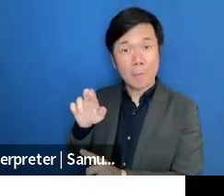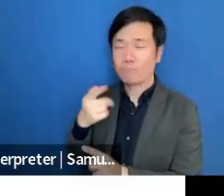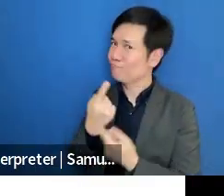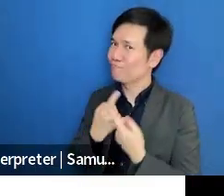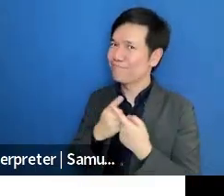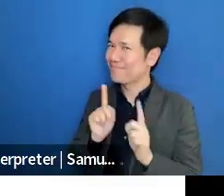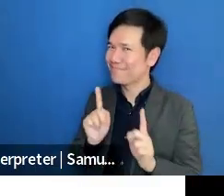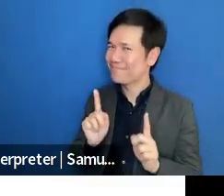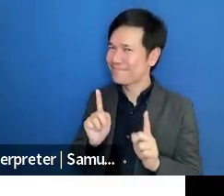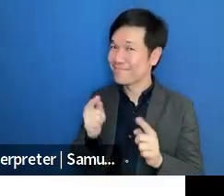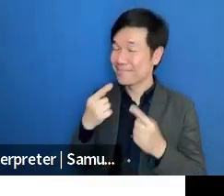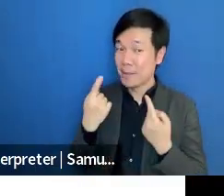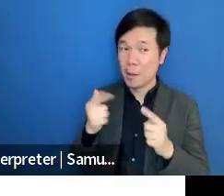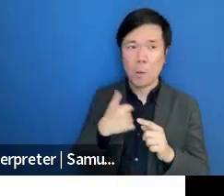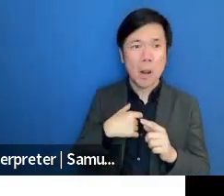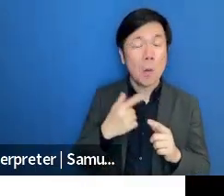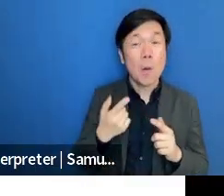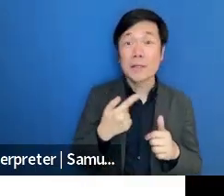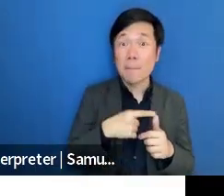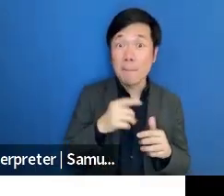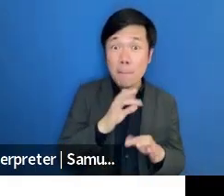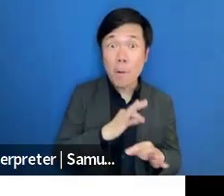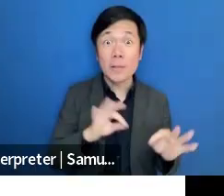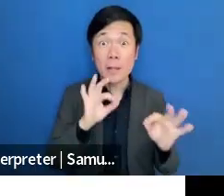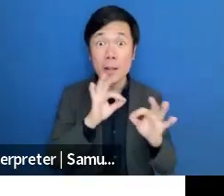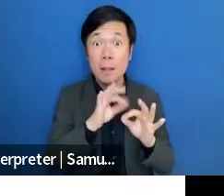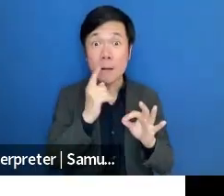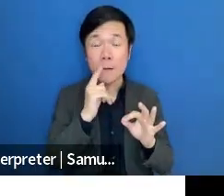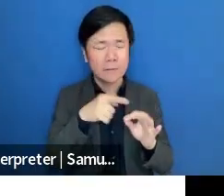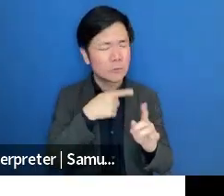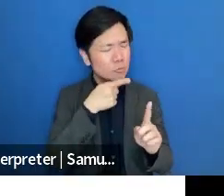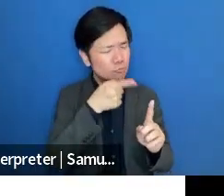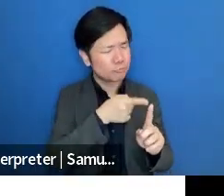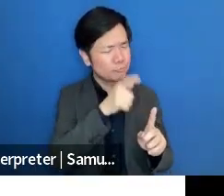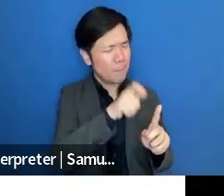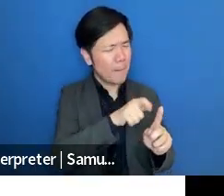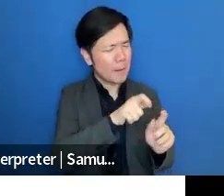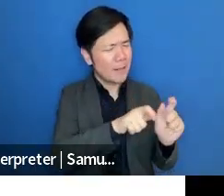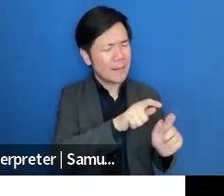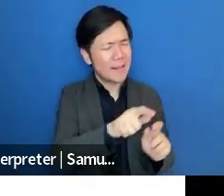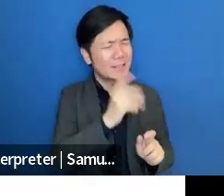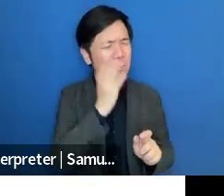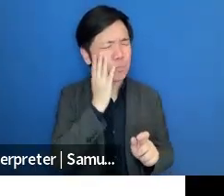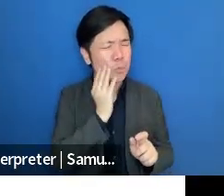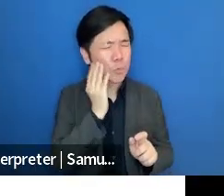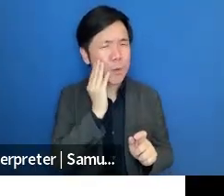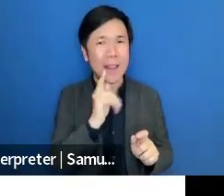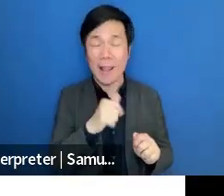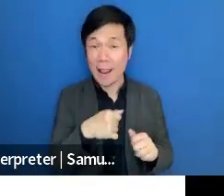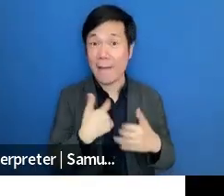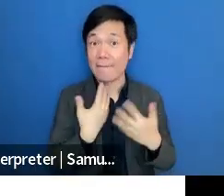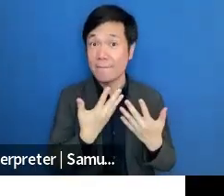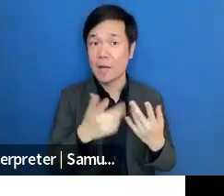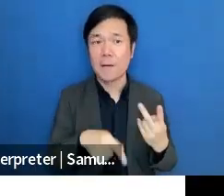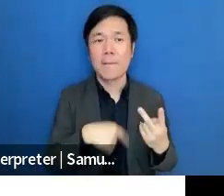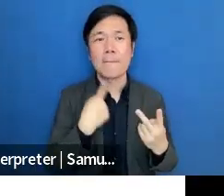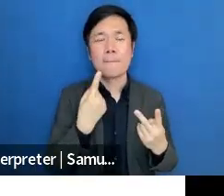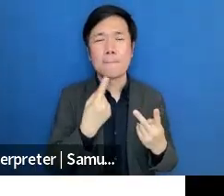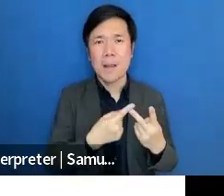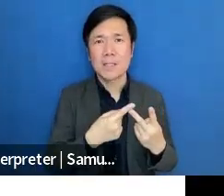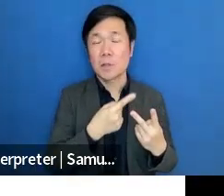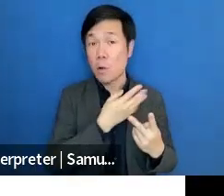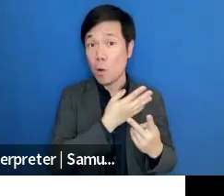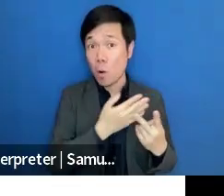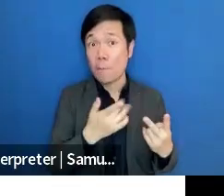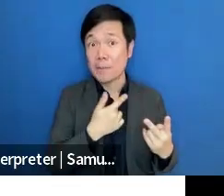gets counted, valued, and reported reflects lived realities and the complex change processes that underpin efforts to